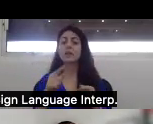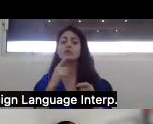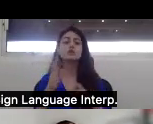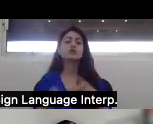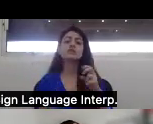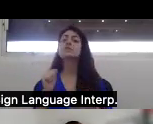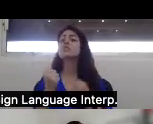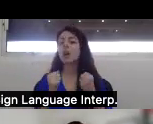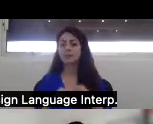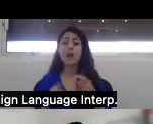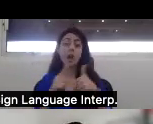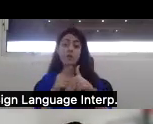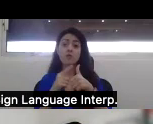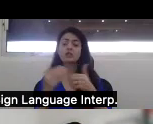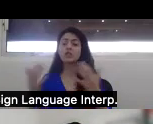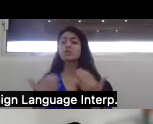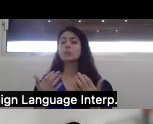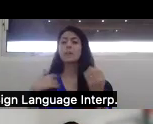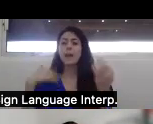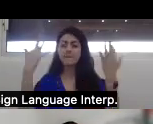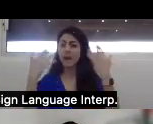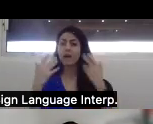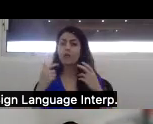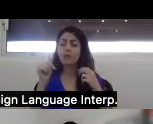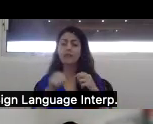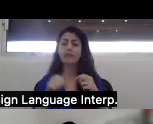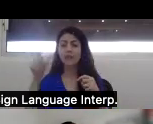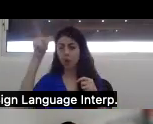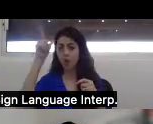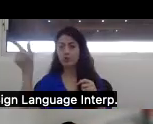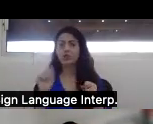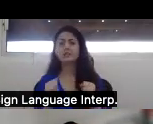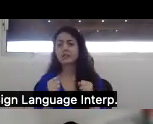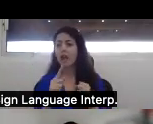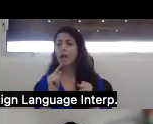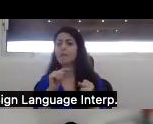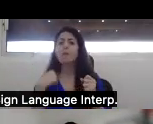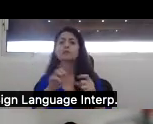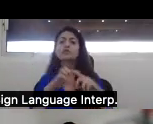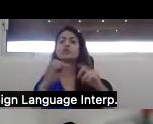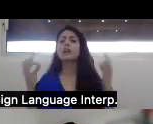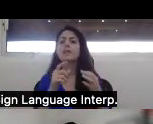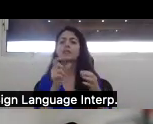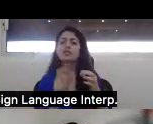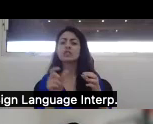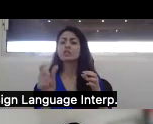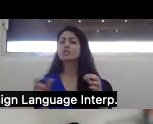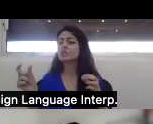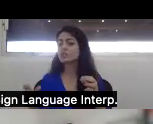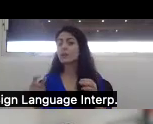data collection, slow implementation of the international standards, the Washington Group. Social